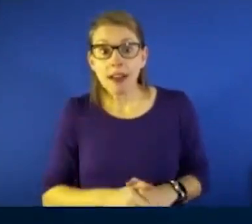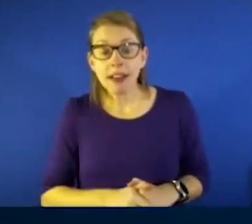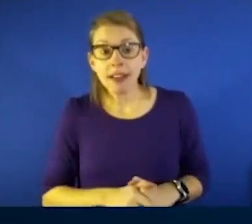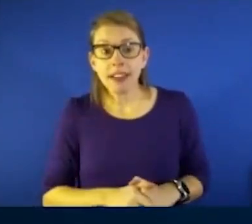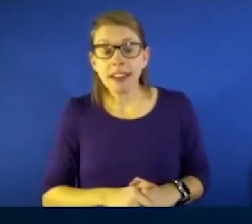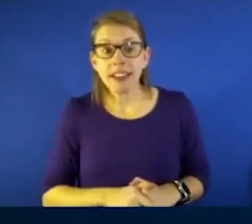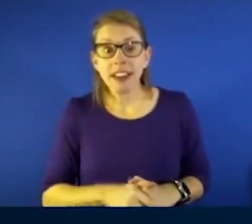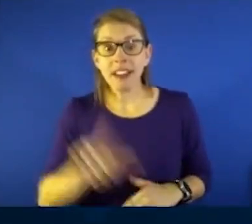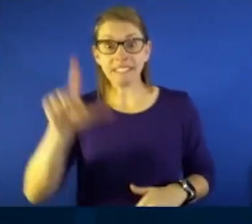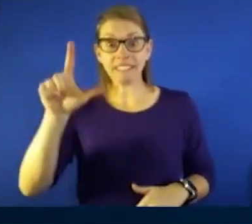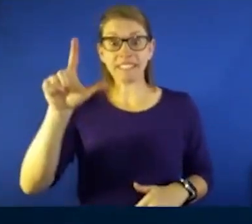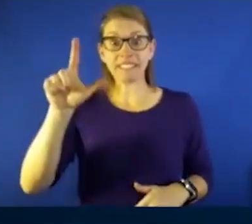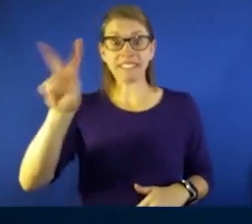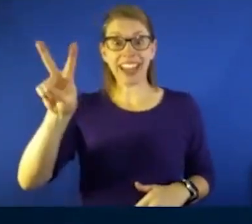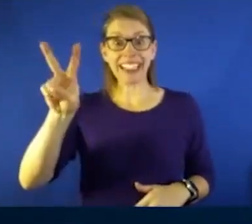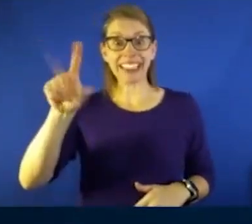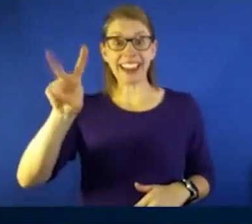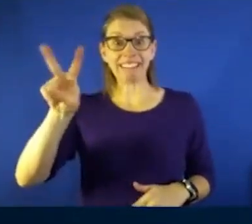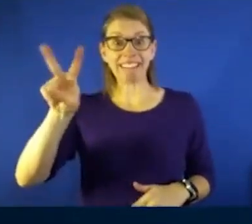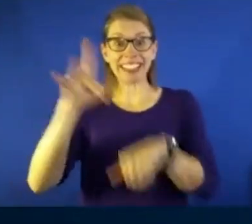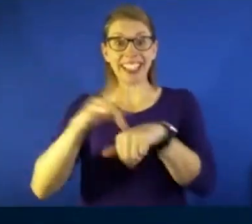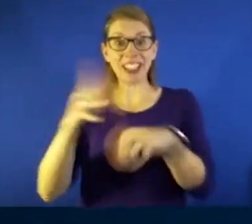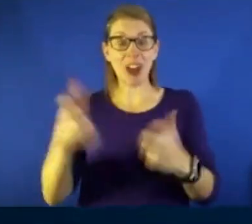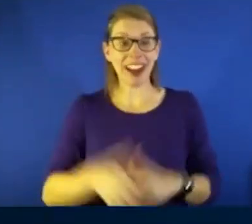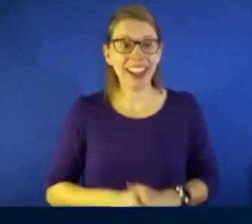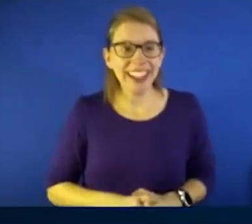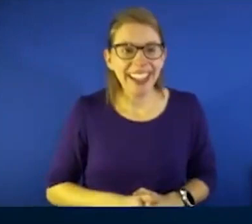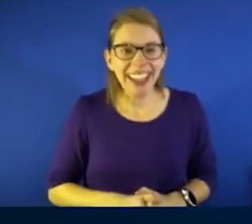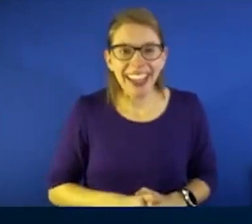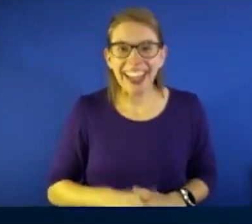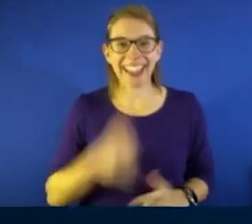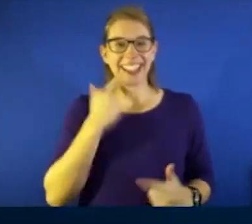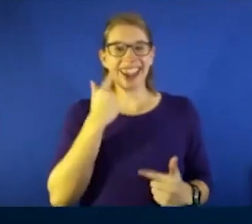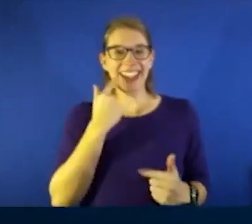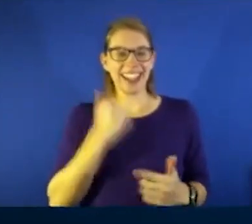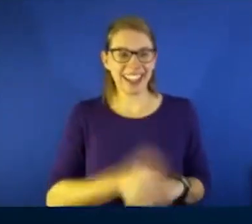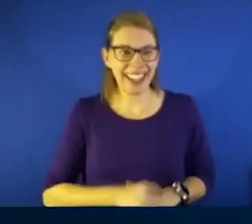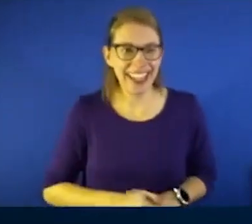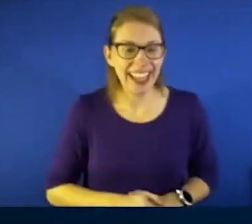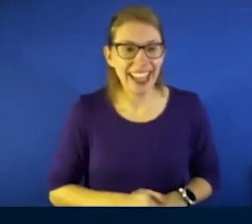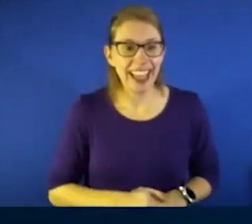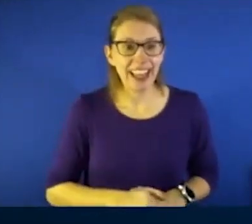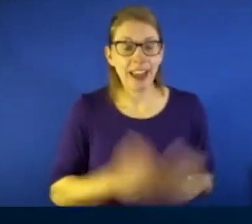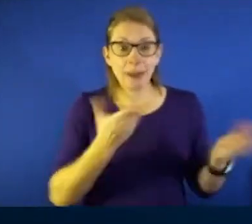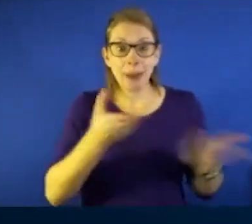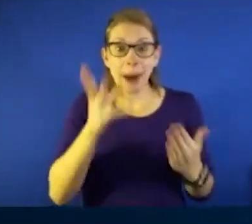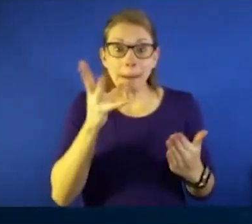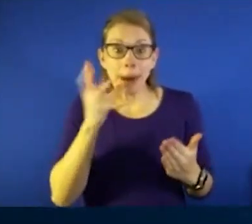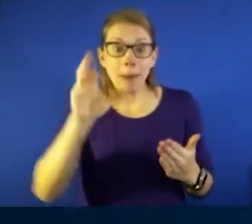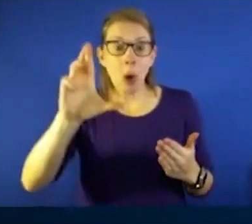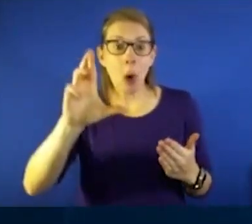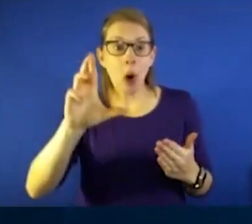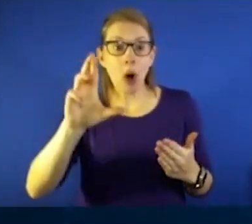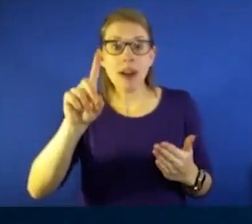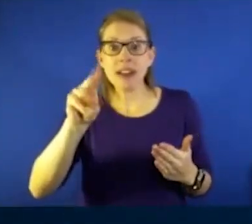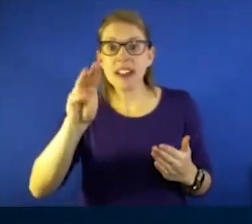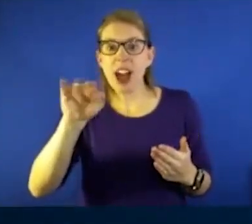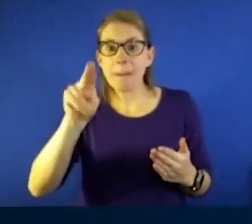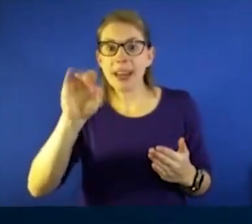Las Vegas. Sonny, so here's your. Are you going to take your mom to Las Vegas, or are you going to take, say, Dominic to Las Vegas?